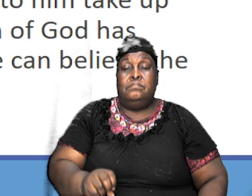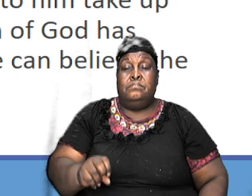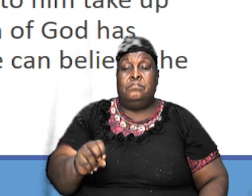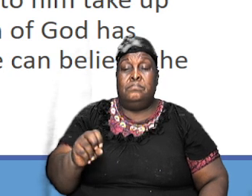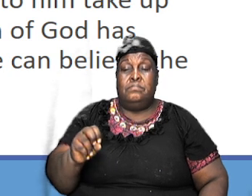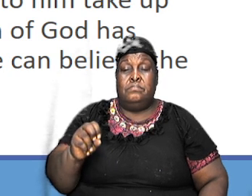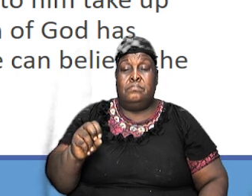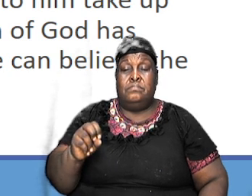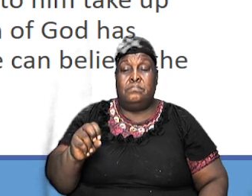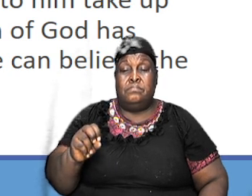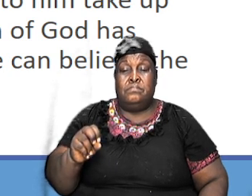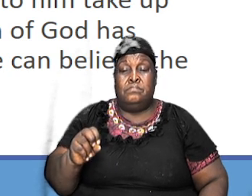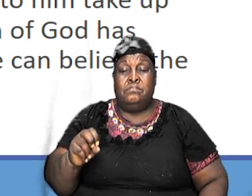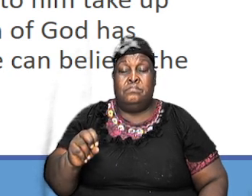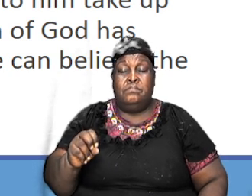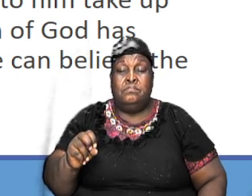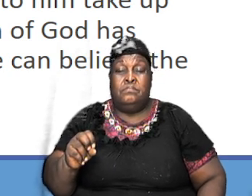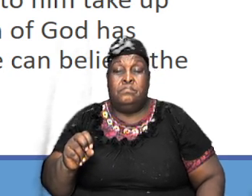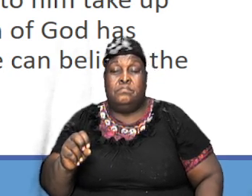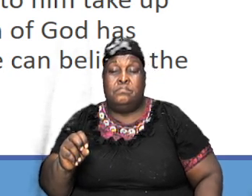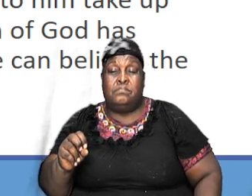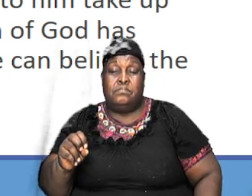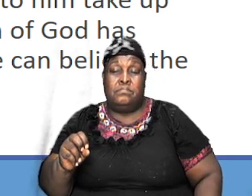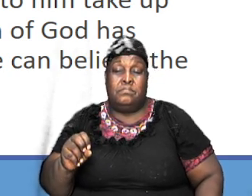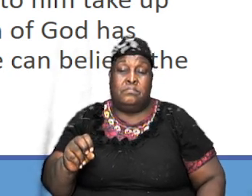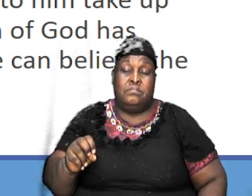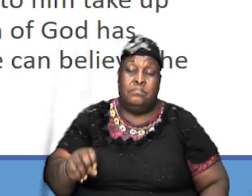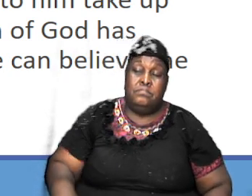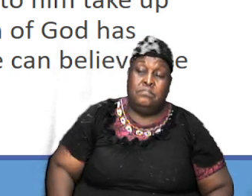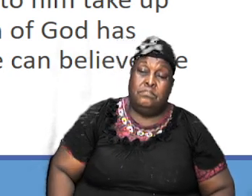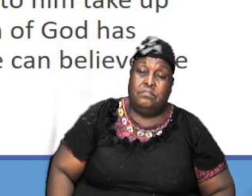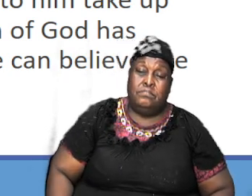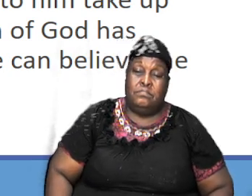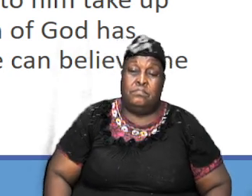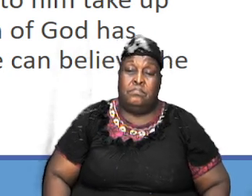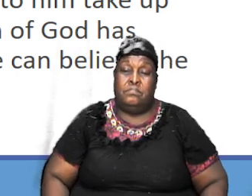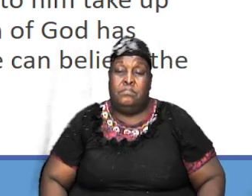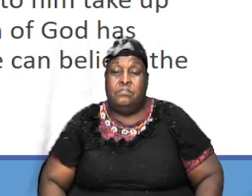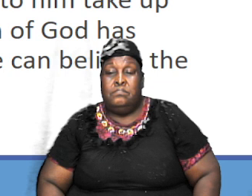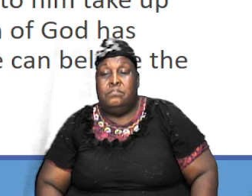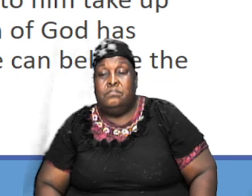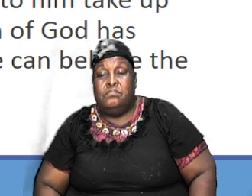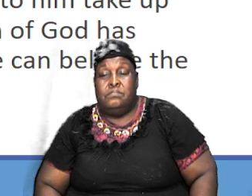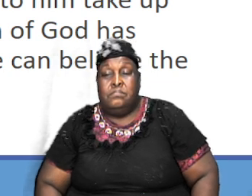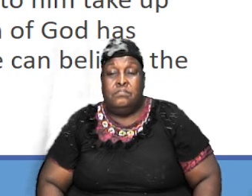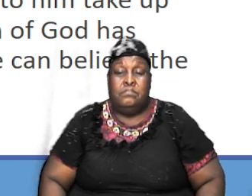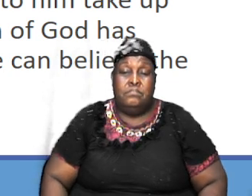the scripture that says, by thy stripes I am healed.